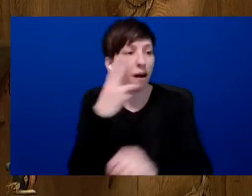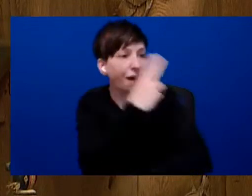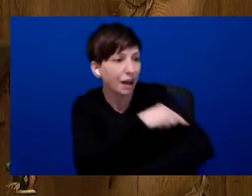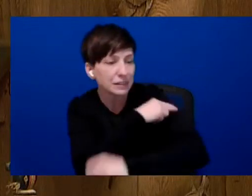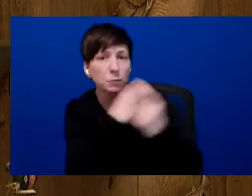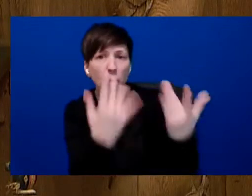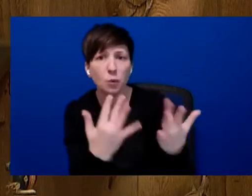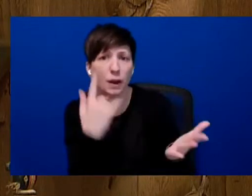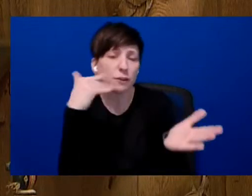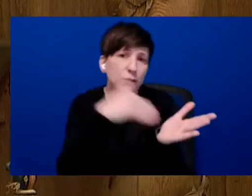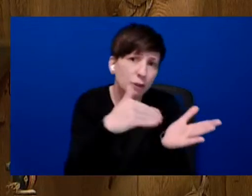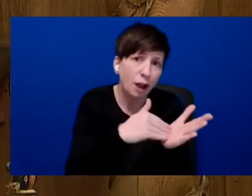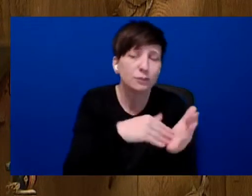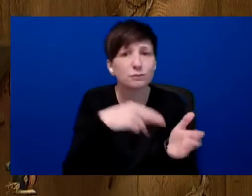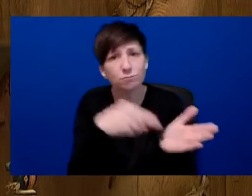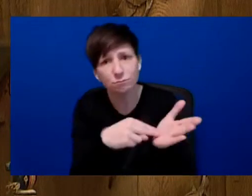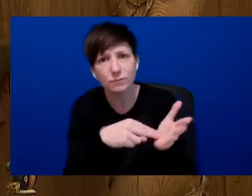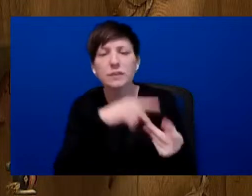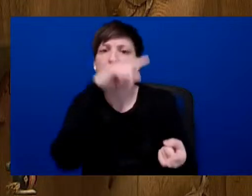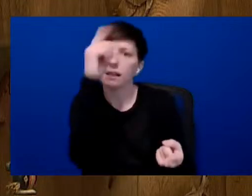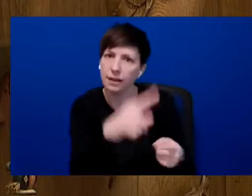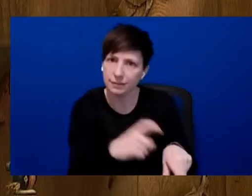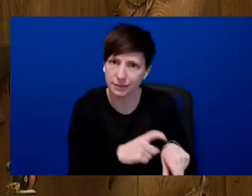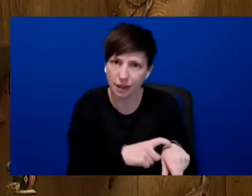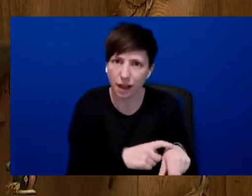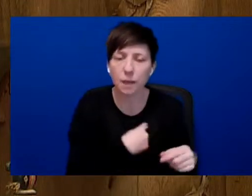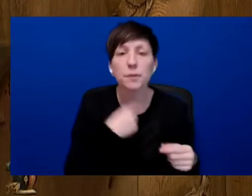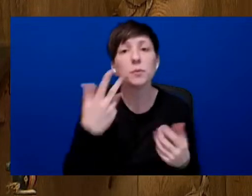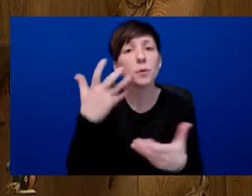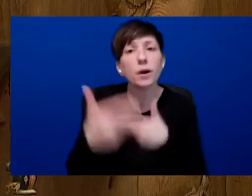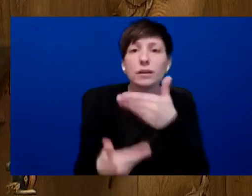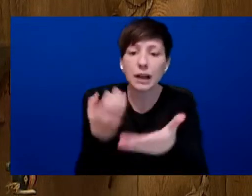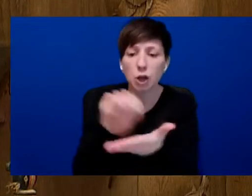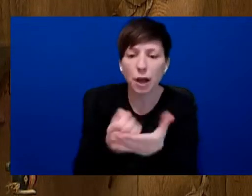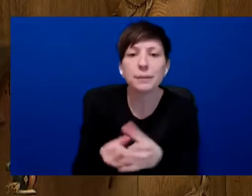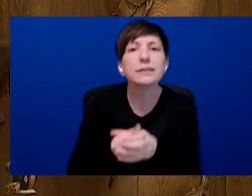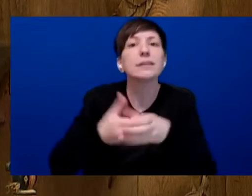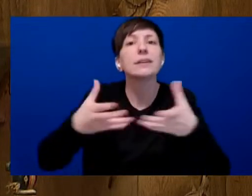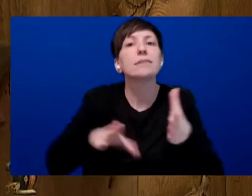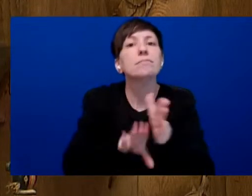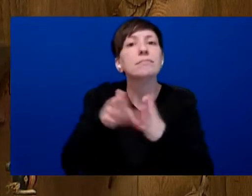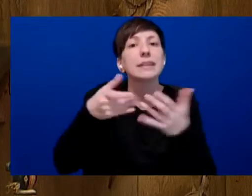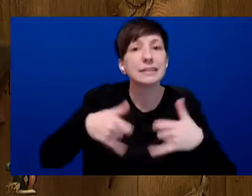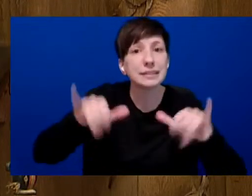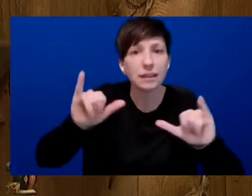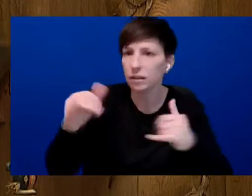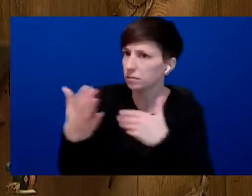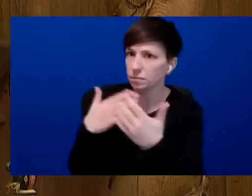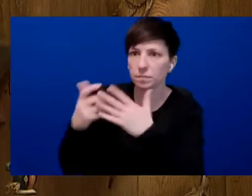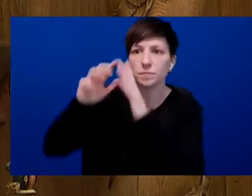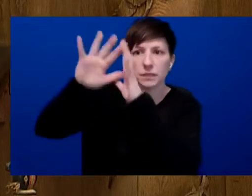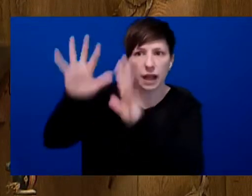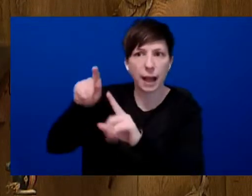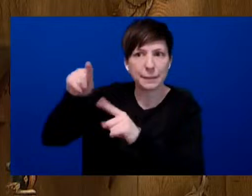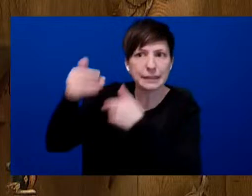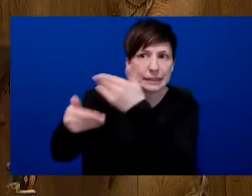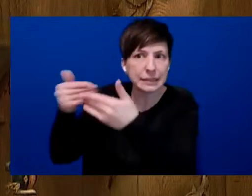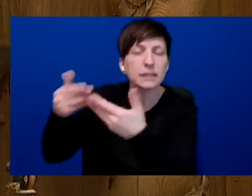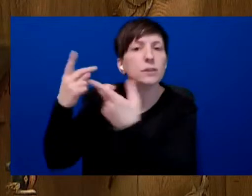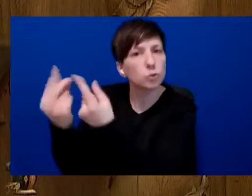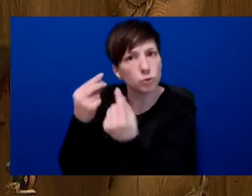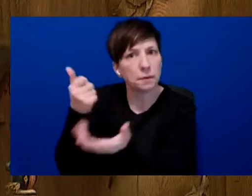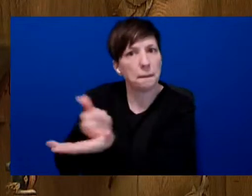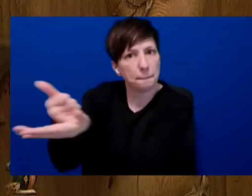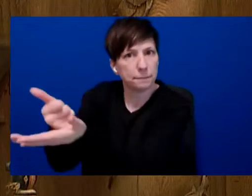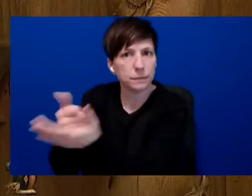spite of climate action, but because of it, where our kids are safe in their communities, schools, and online,